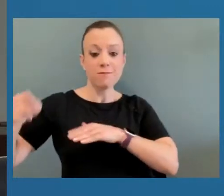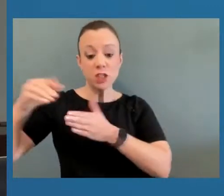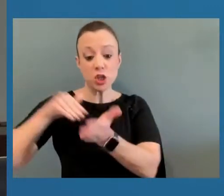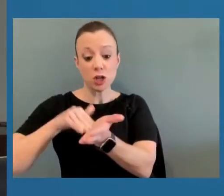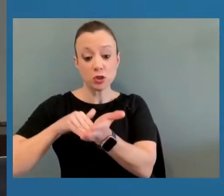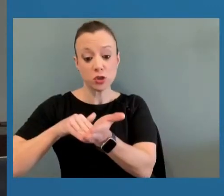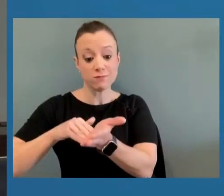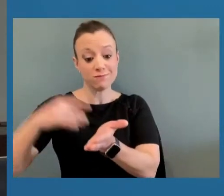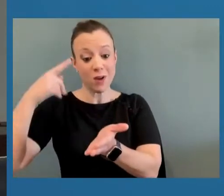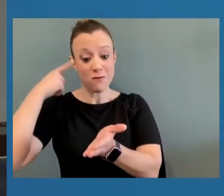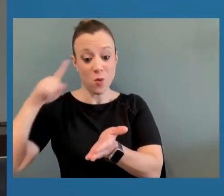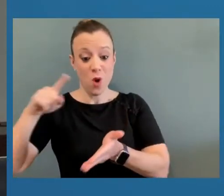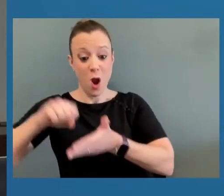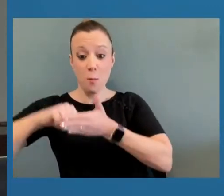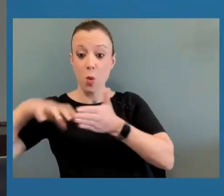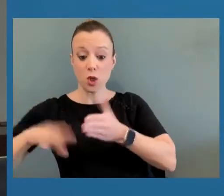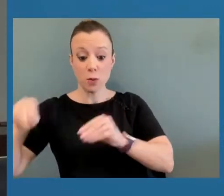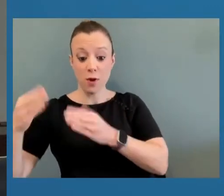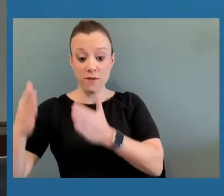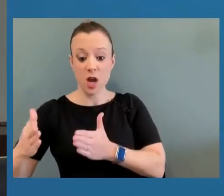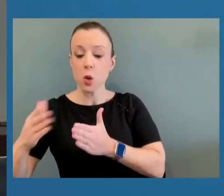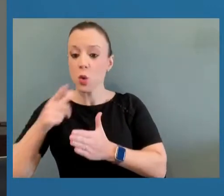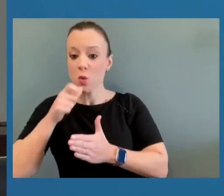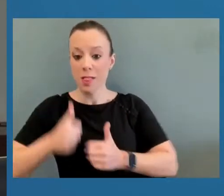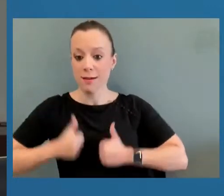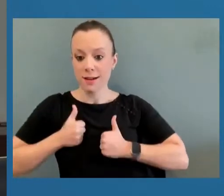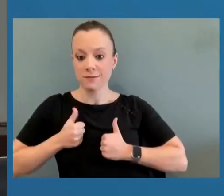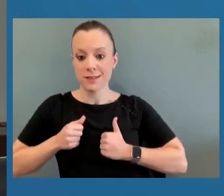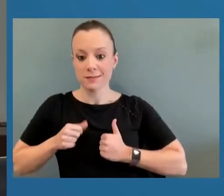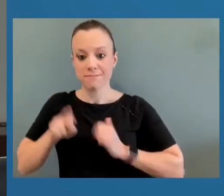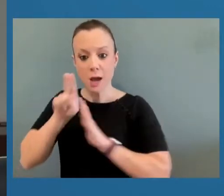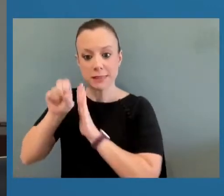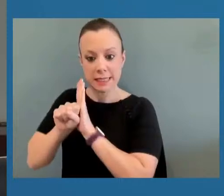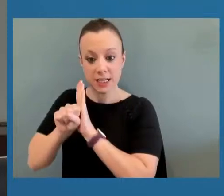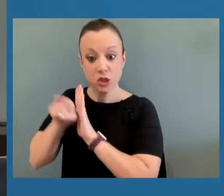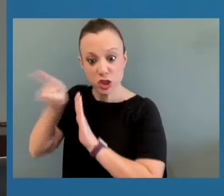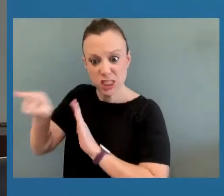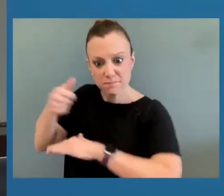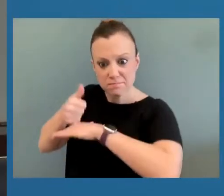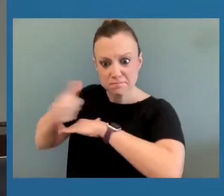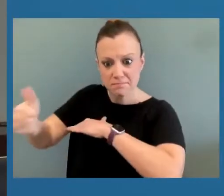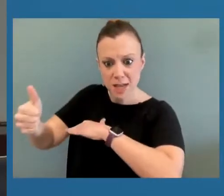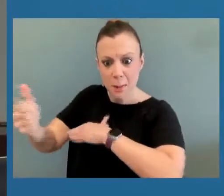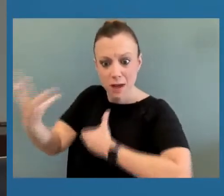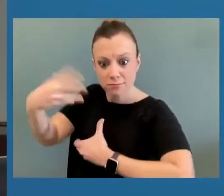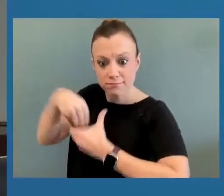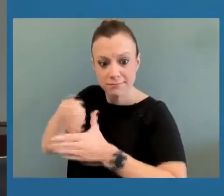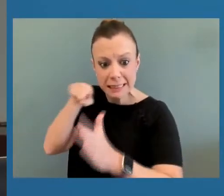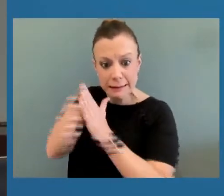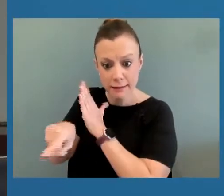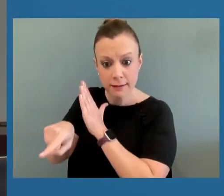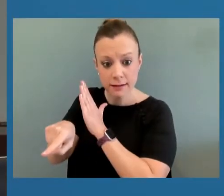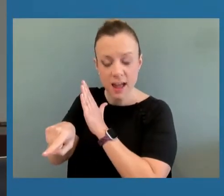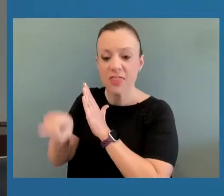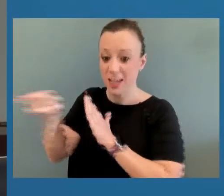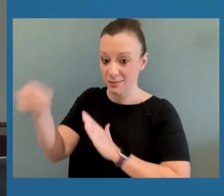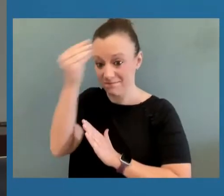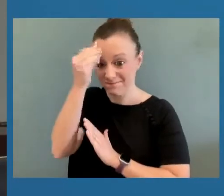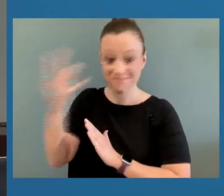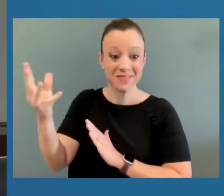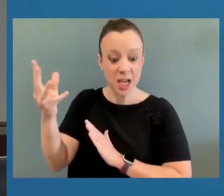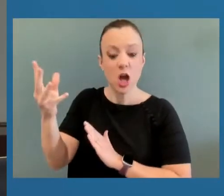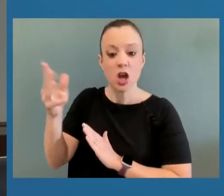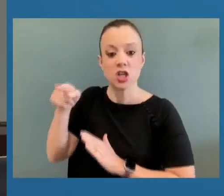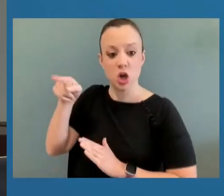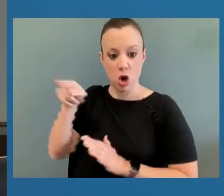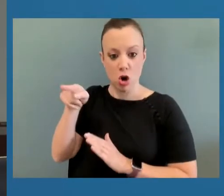upstate. She has been accused of participating in a murder, and they're saying that she is to be dealt with charged